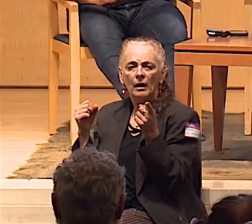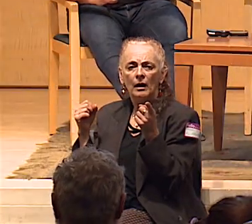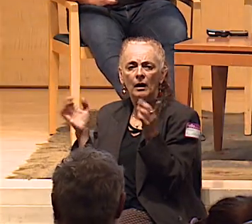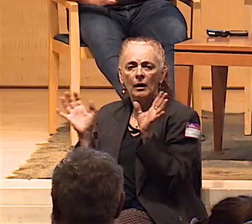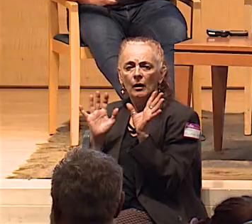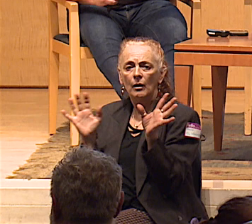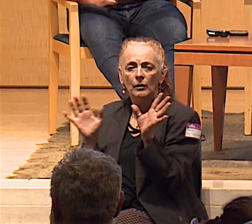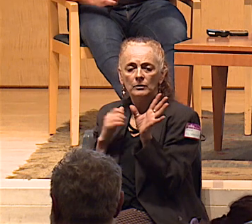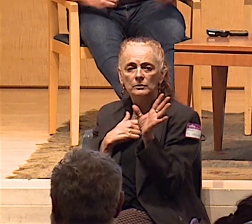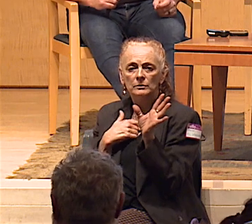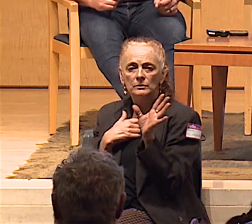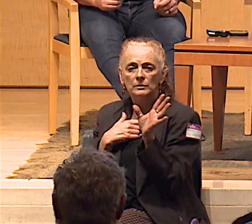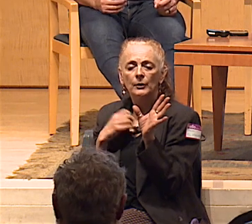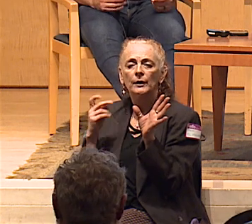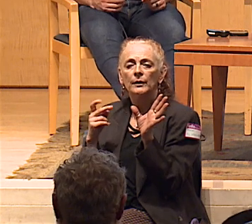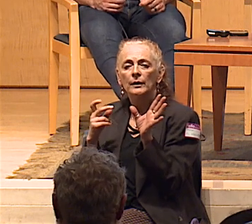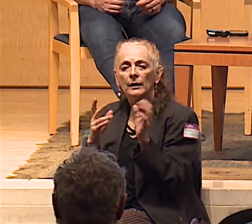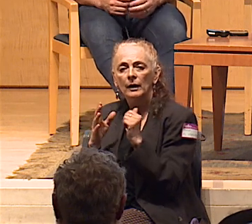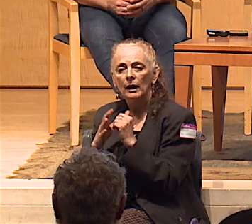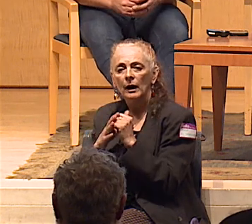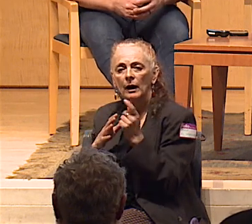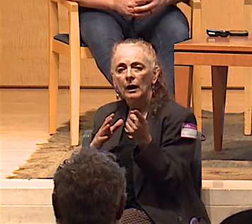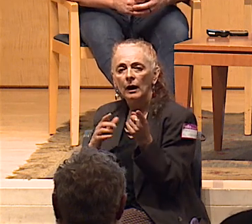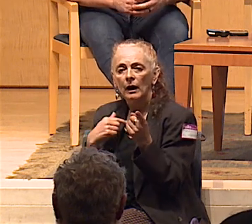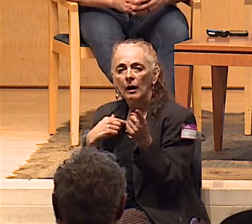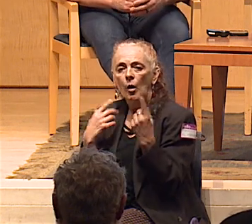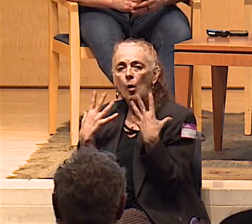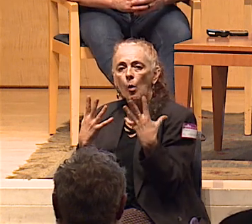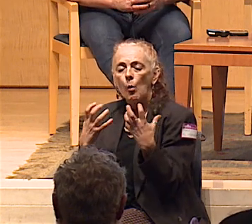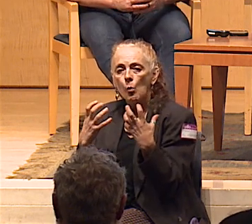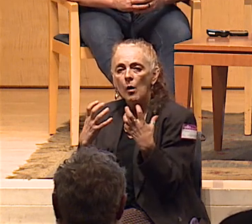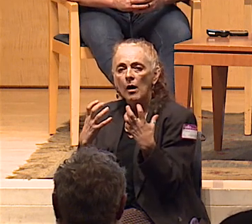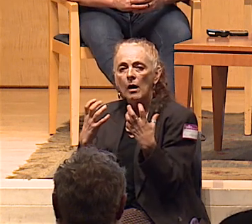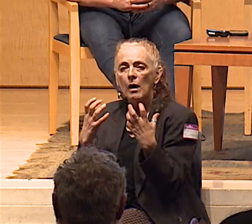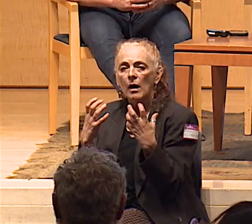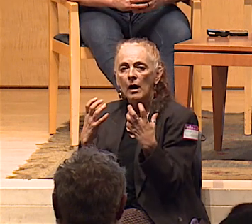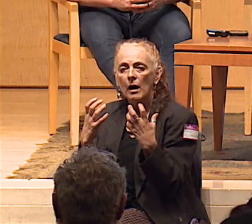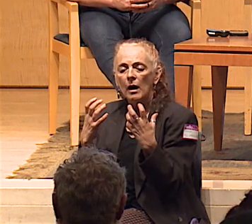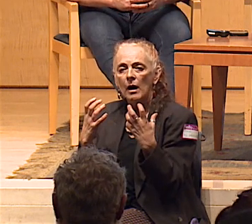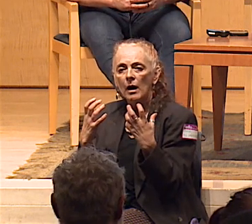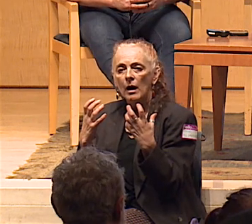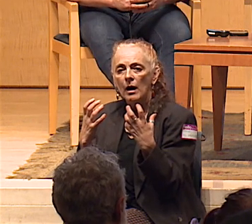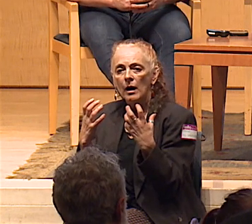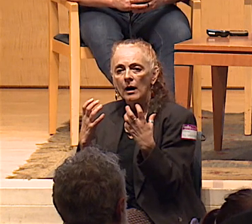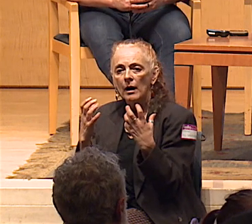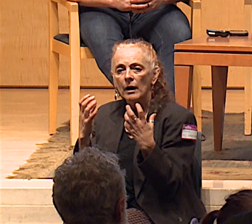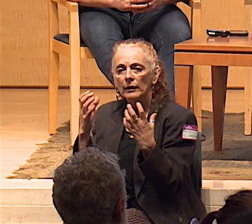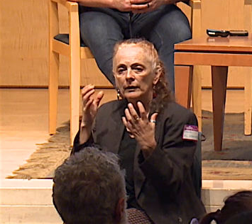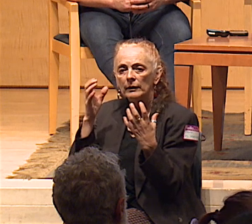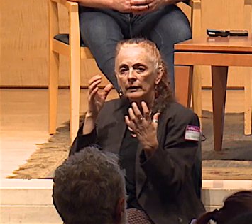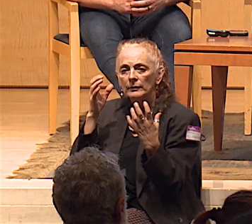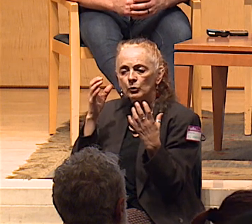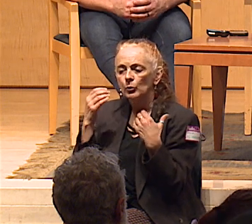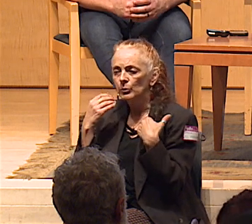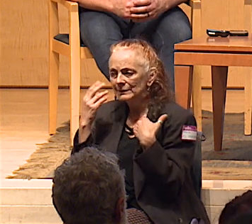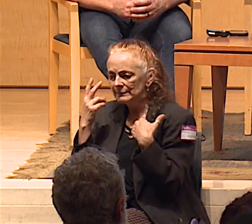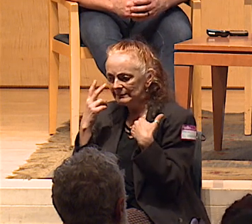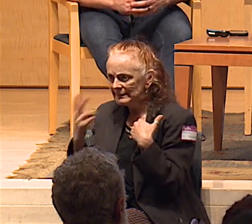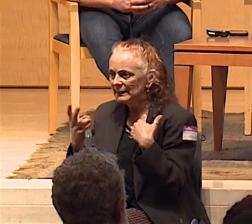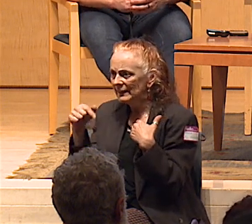Oh, sorry. Okay. I've so been wanting to hear people have the is yaoi good or okay conversation for so